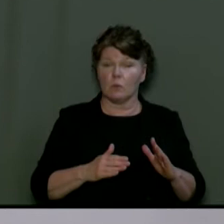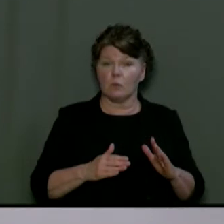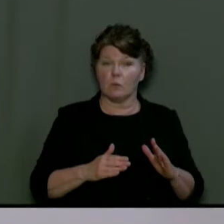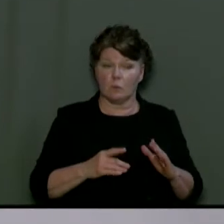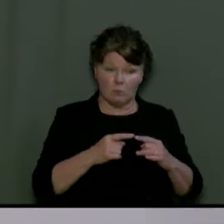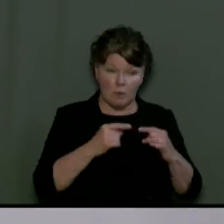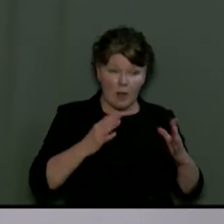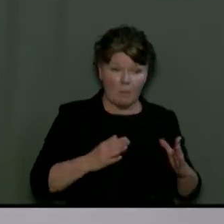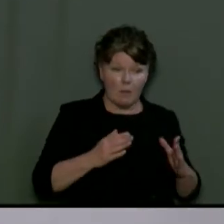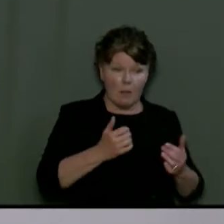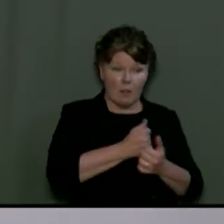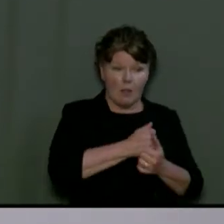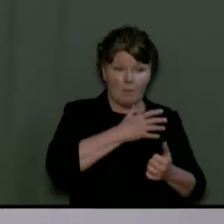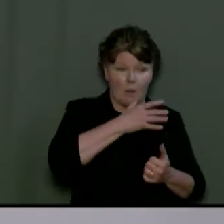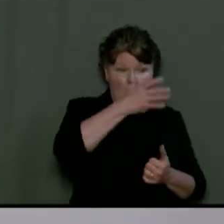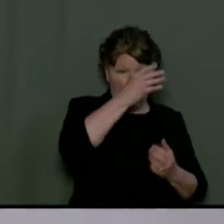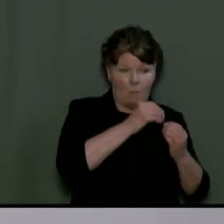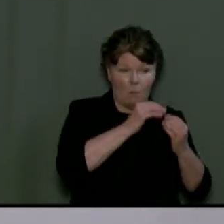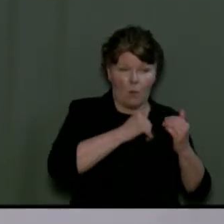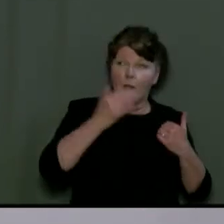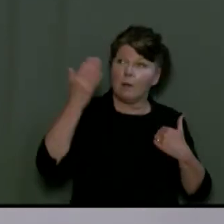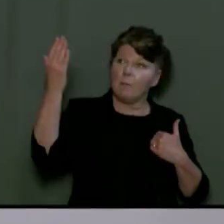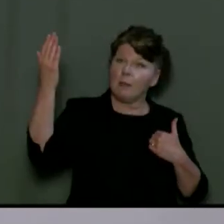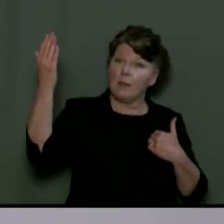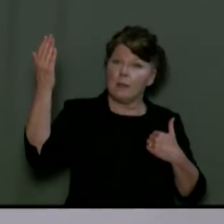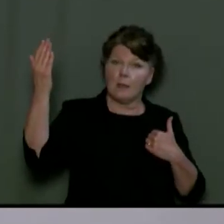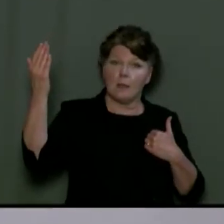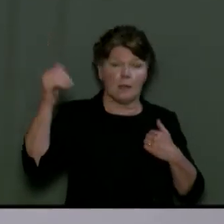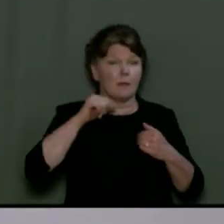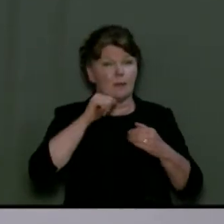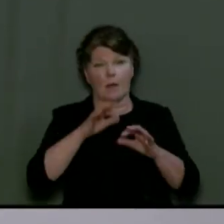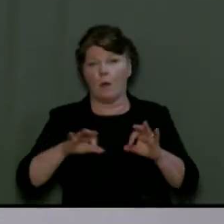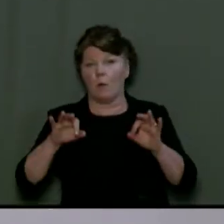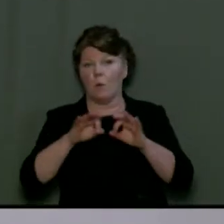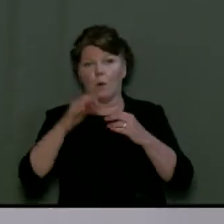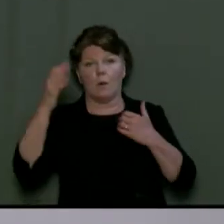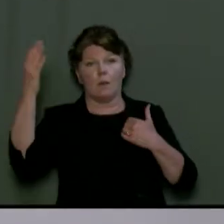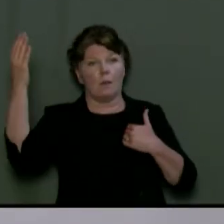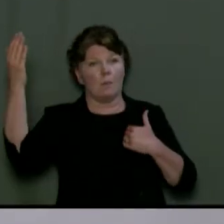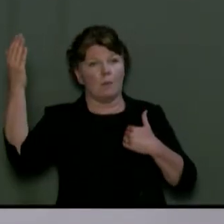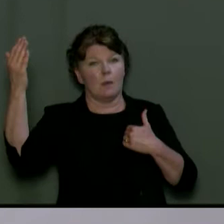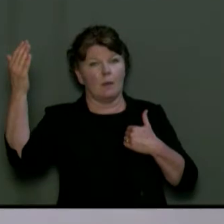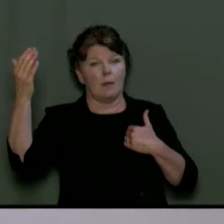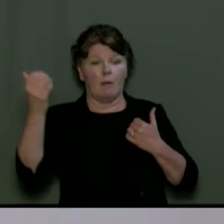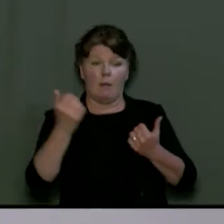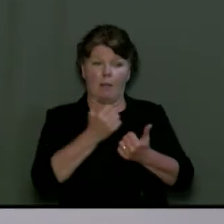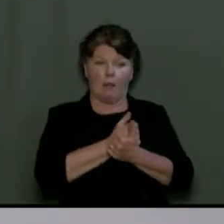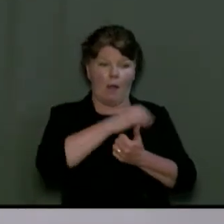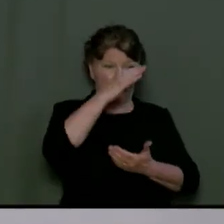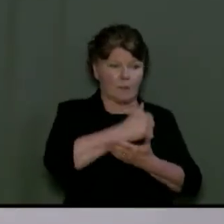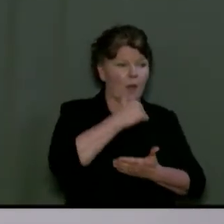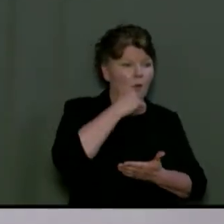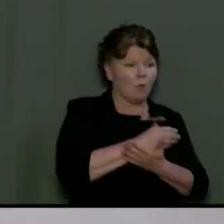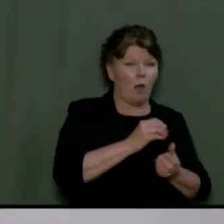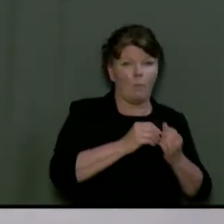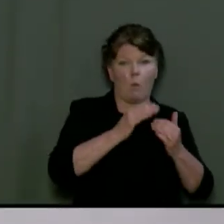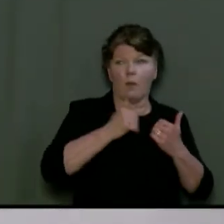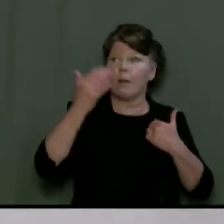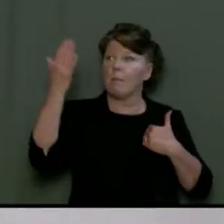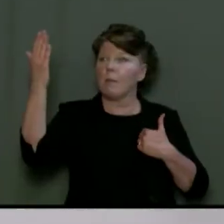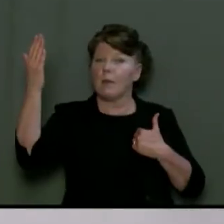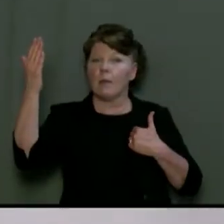Whoever loves father or mother more than me is not worthy of me, and whoever loves son or daughter more than